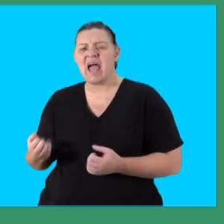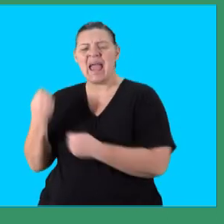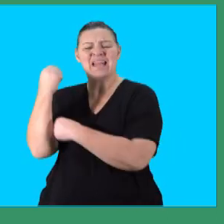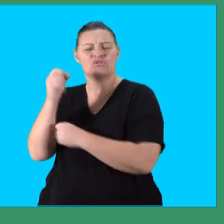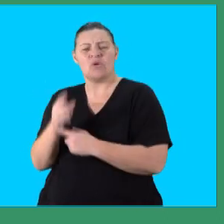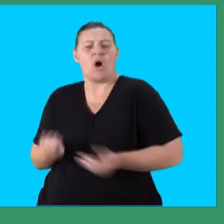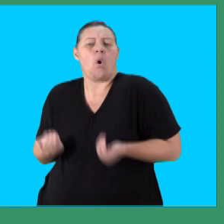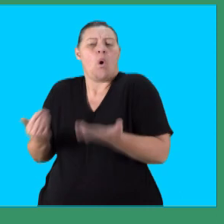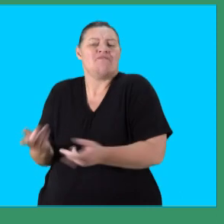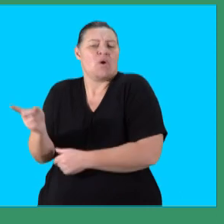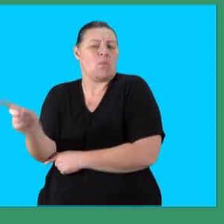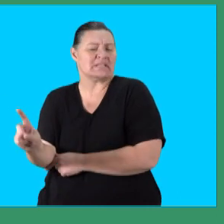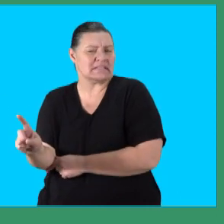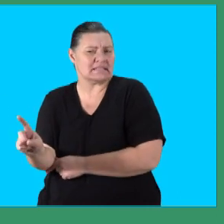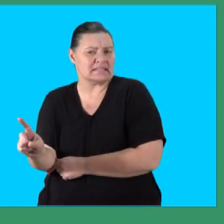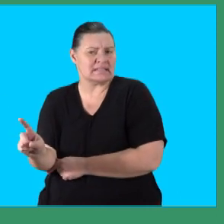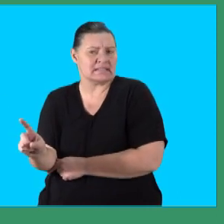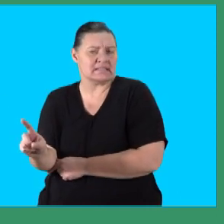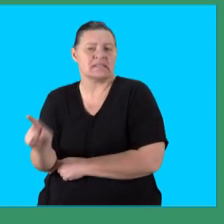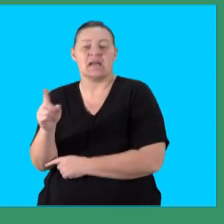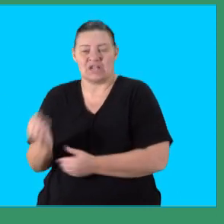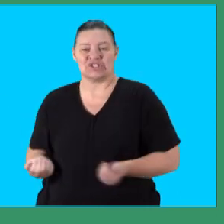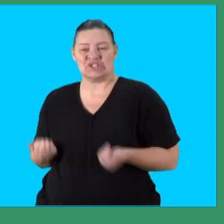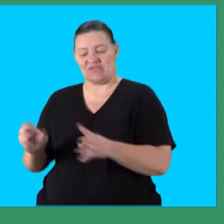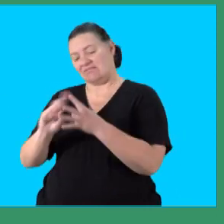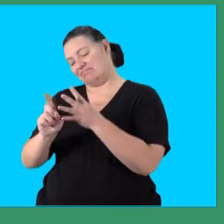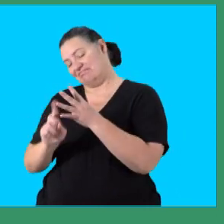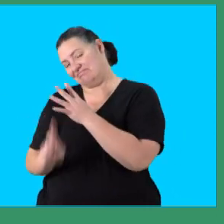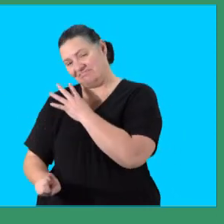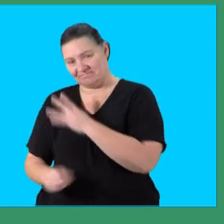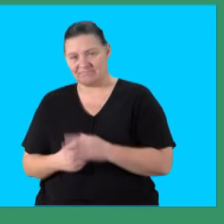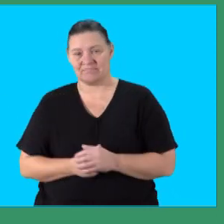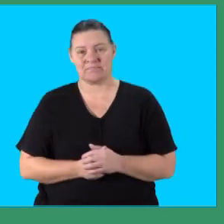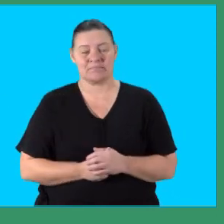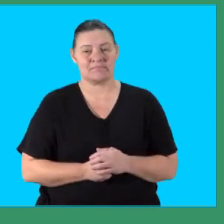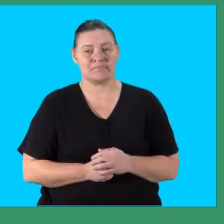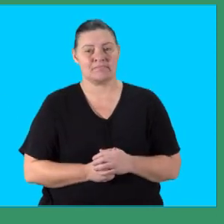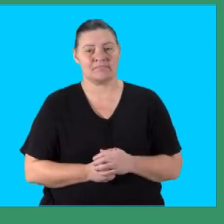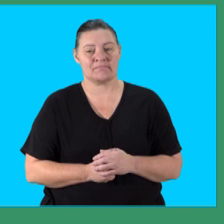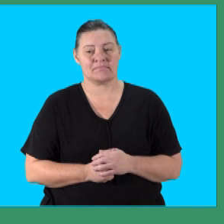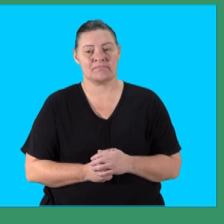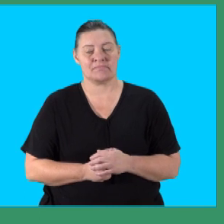offer, the correct answer is services.